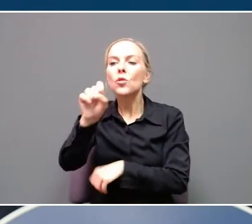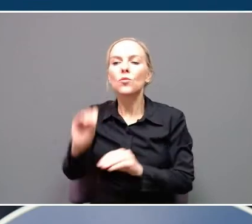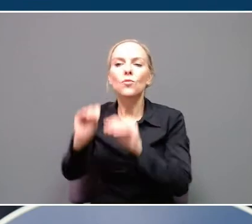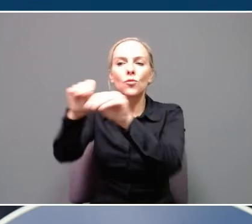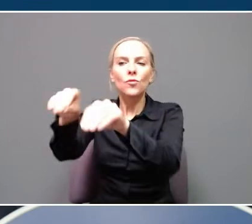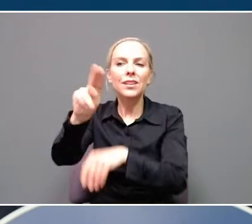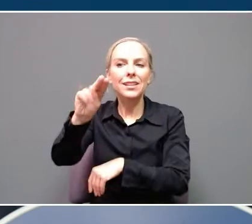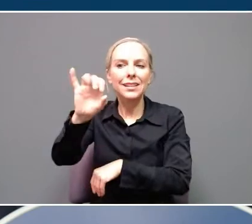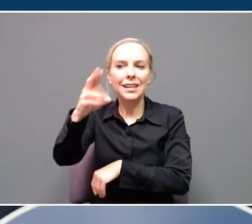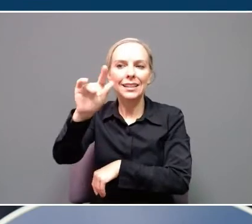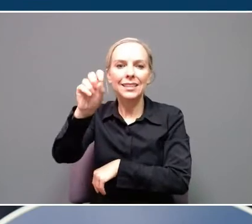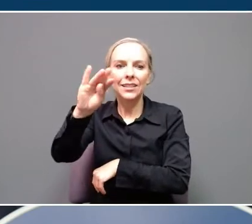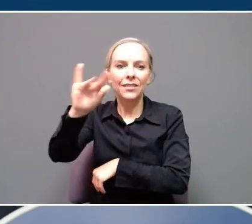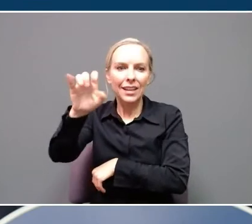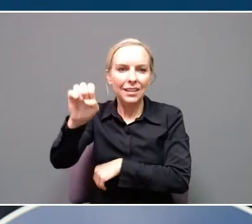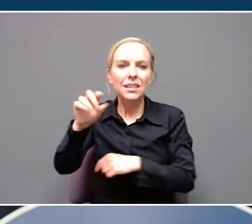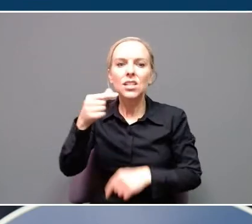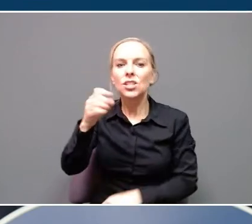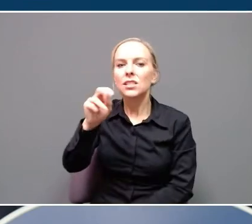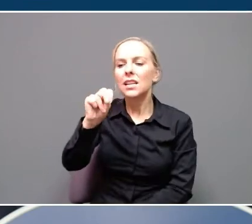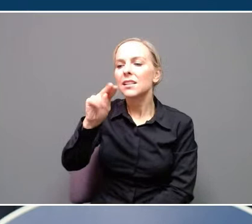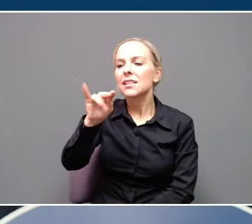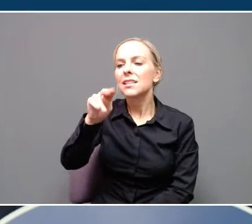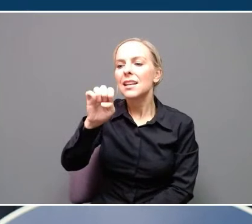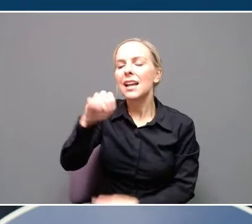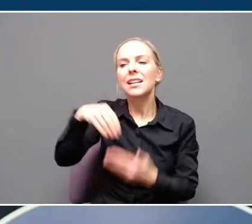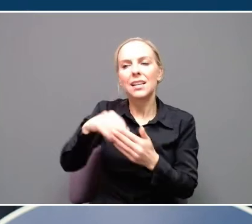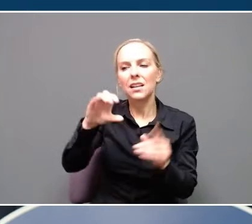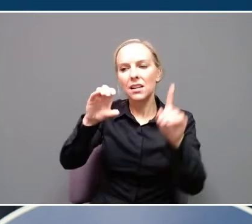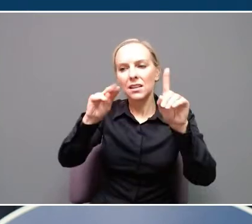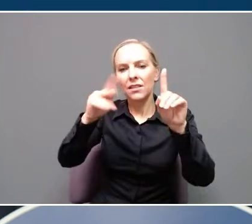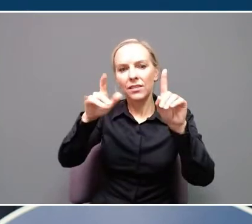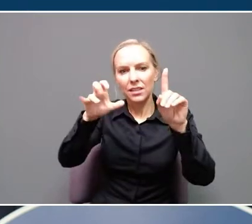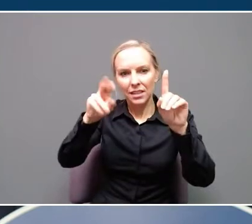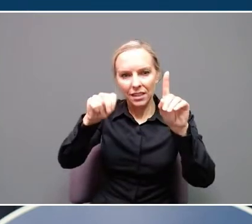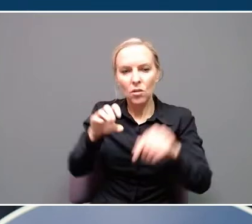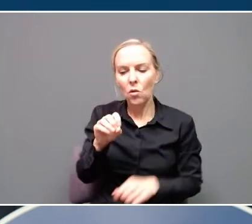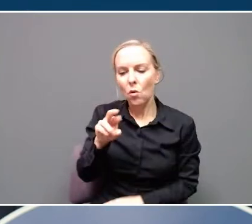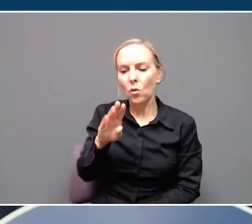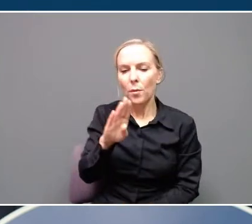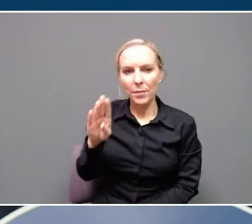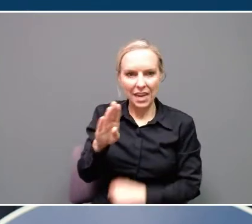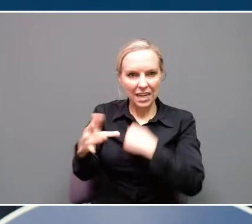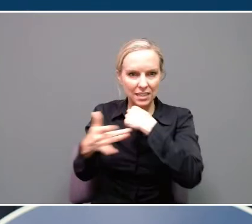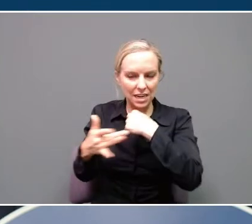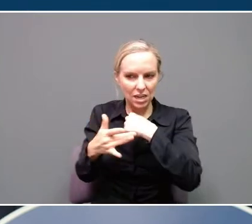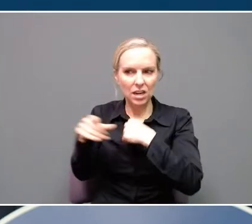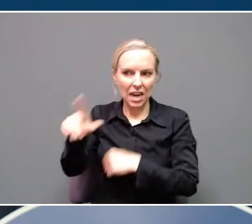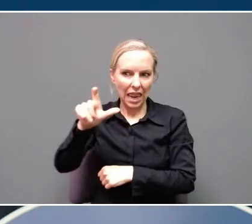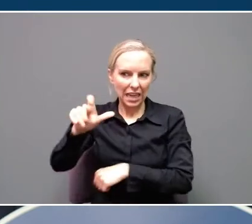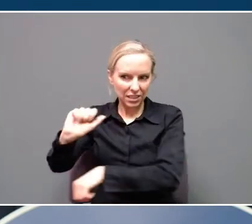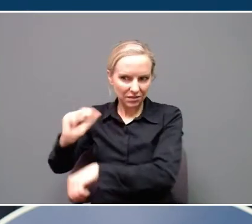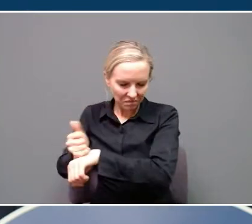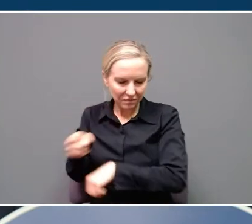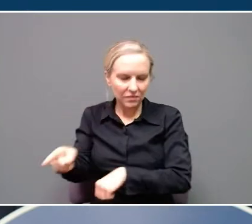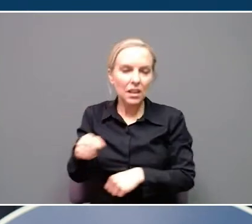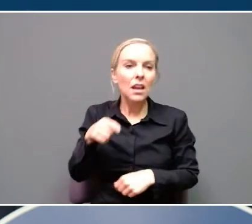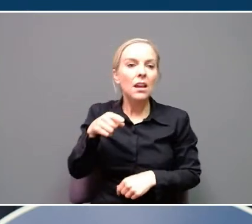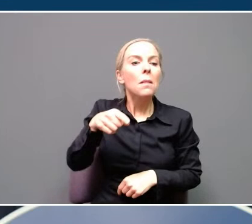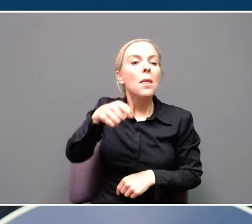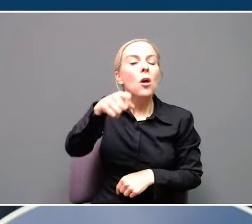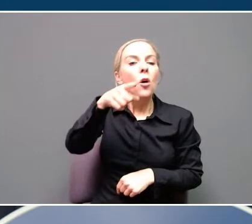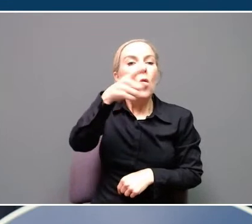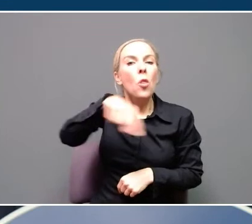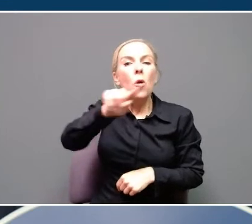in Covington, and Orb Technologies LLC, which is in Lexington. These grants allow us to further grow our technology